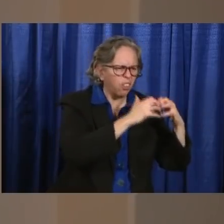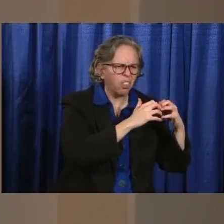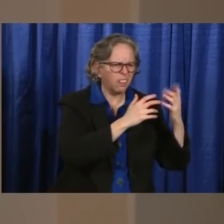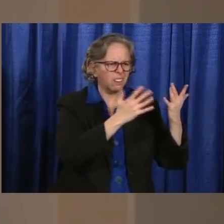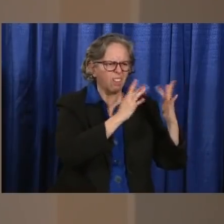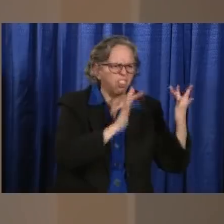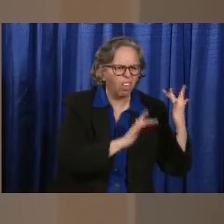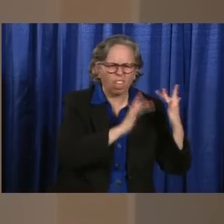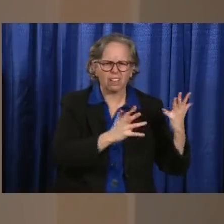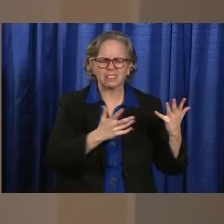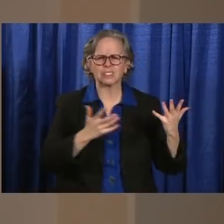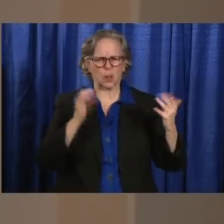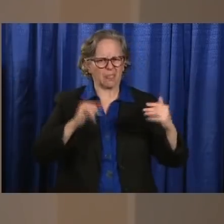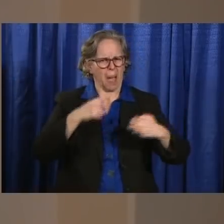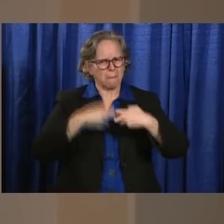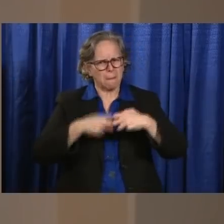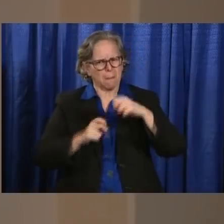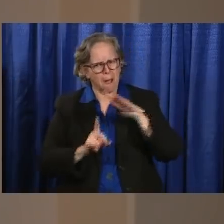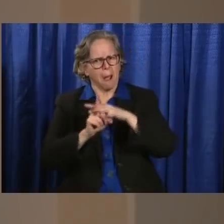a